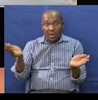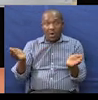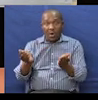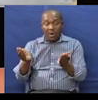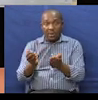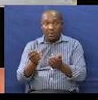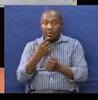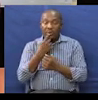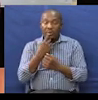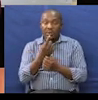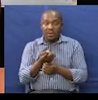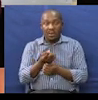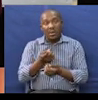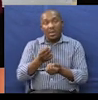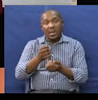instruments of labor.